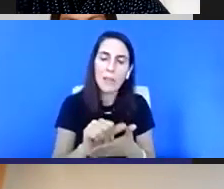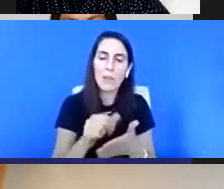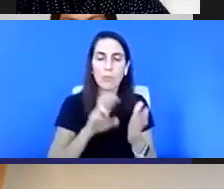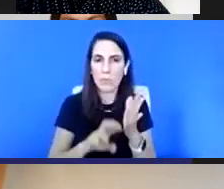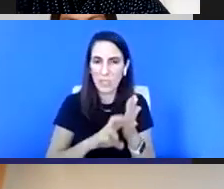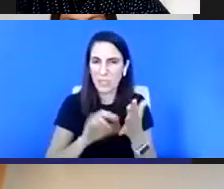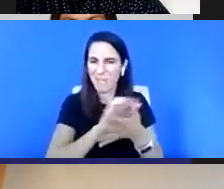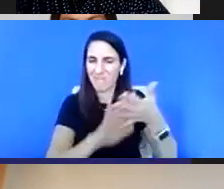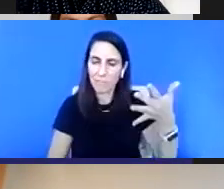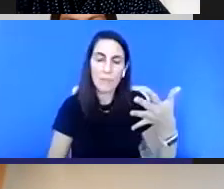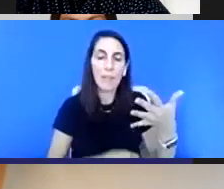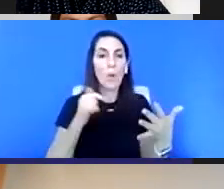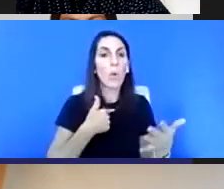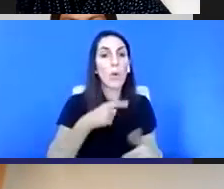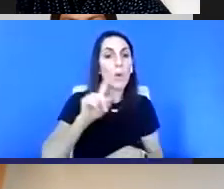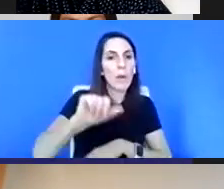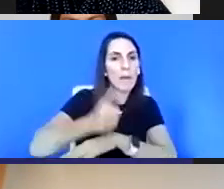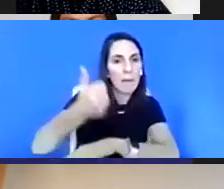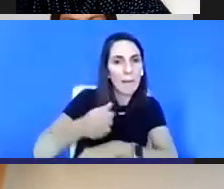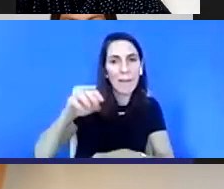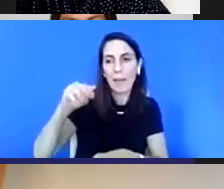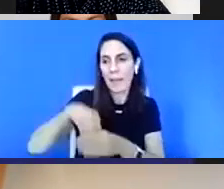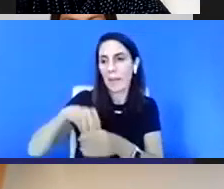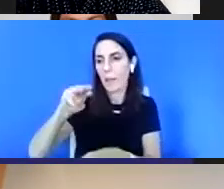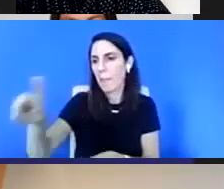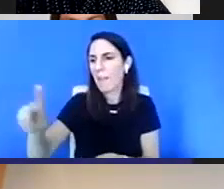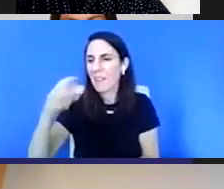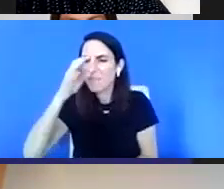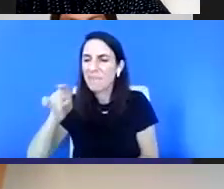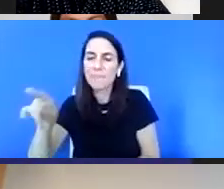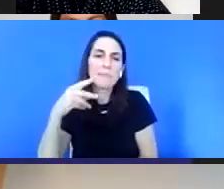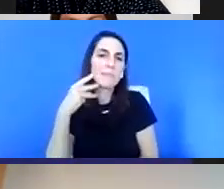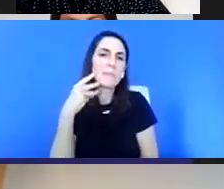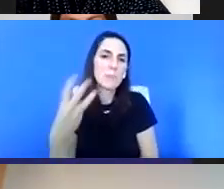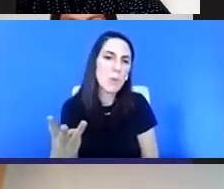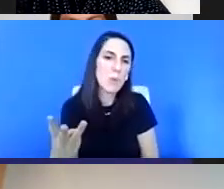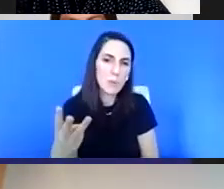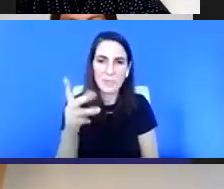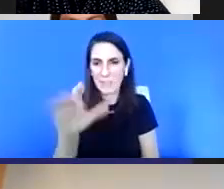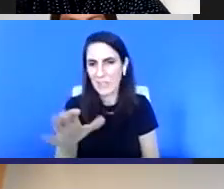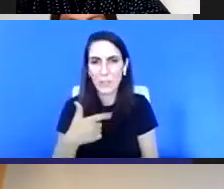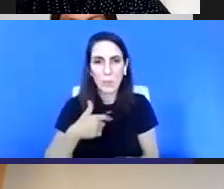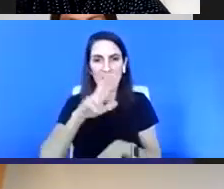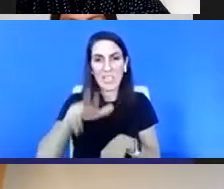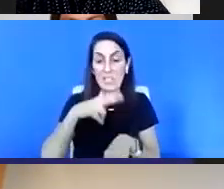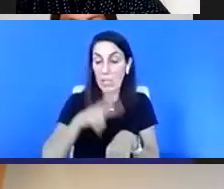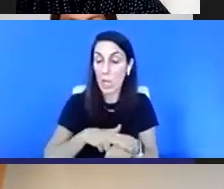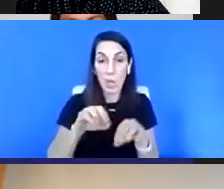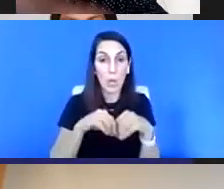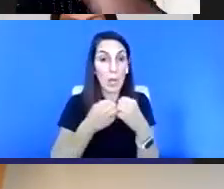We are located in Rockville, Maryland, which is just outside Washington, D.C. As a national organization, but we